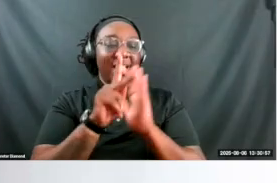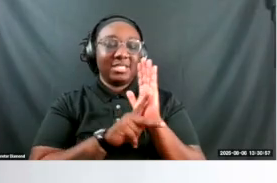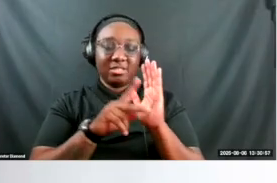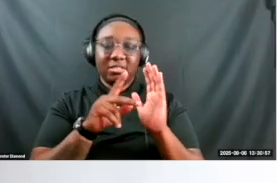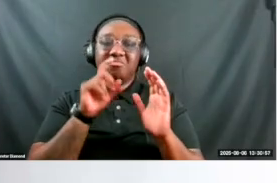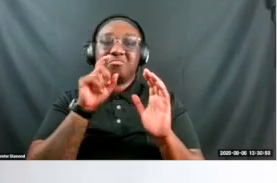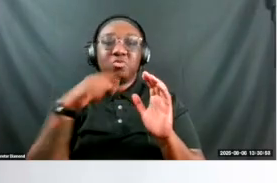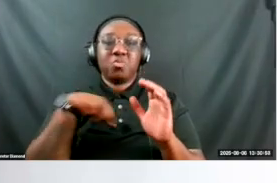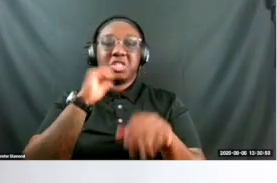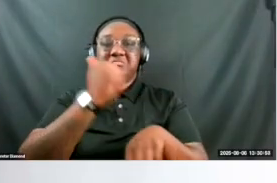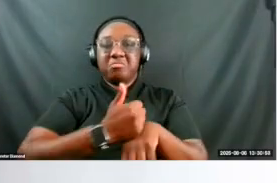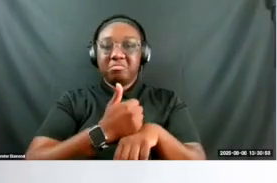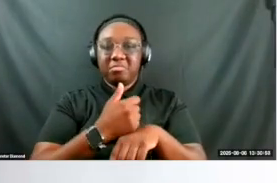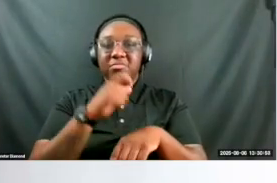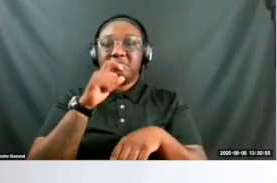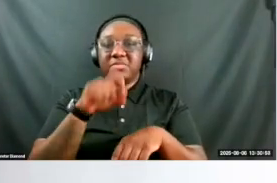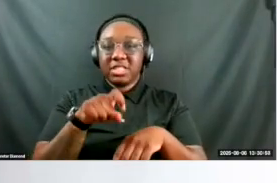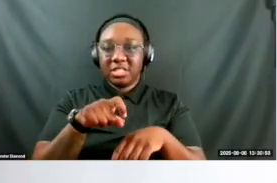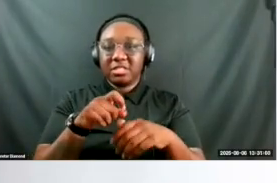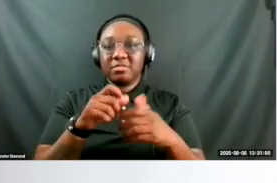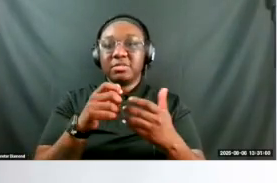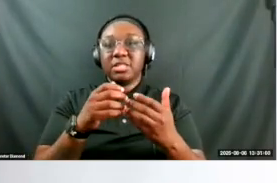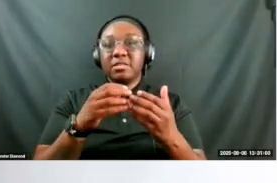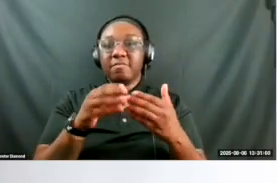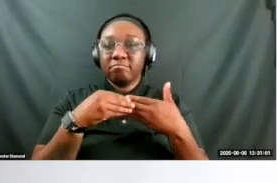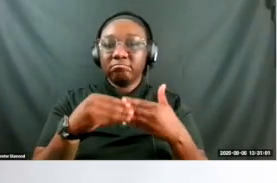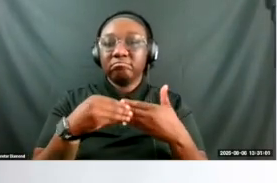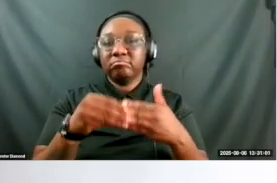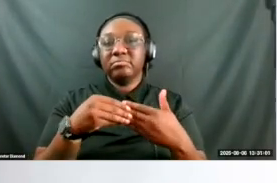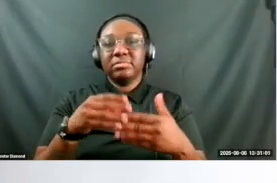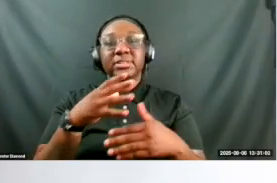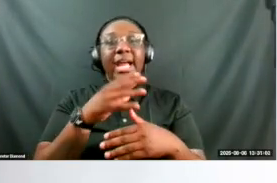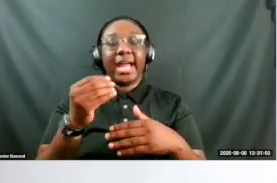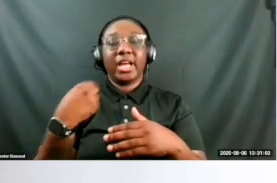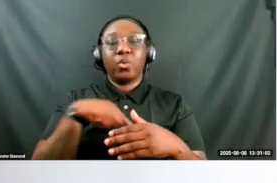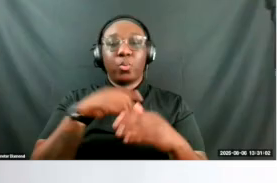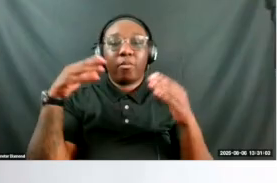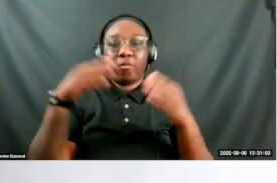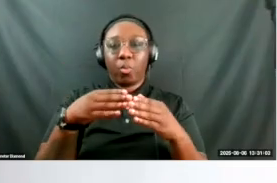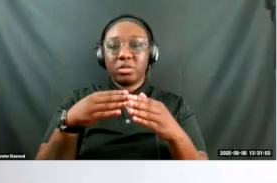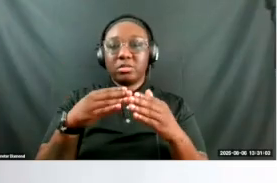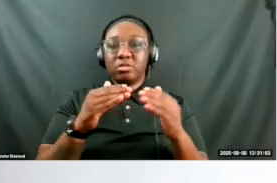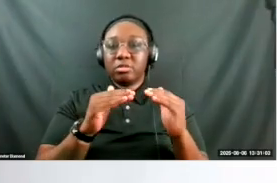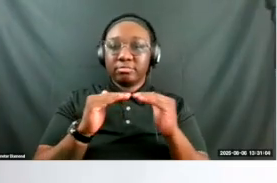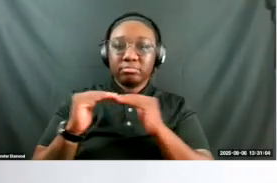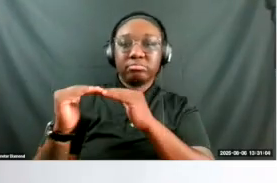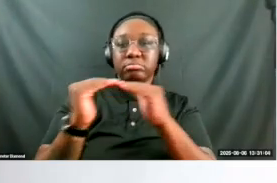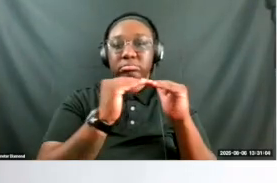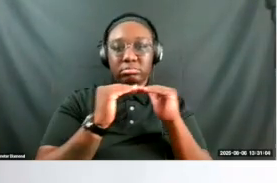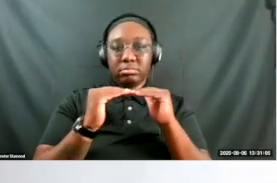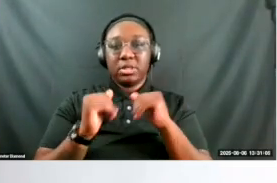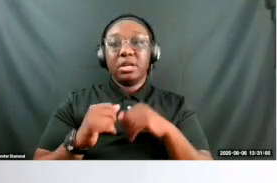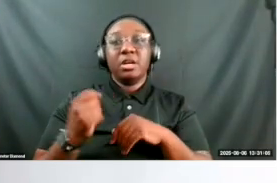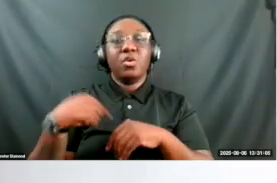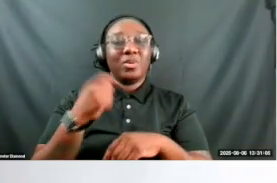be the focus when we are developing and implementing these changes. We know there will never be